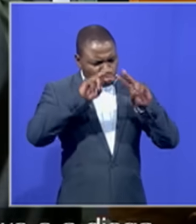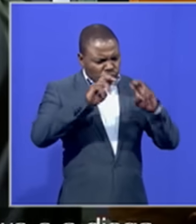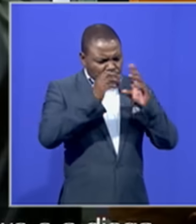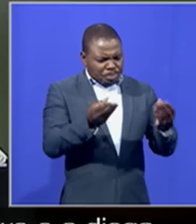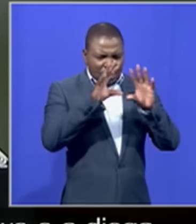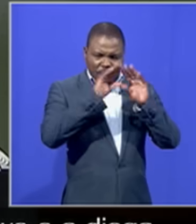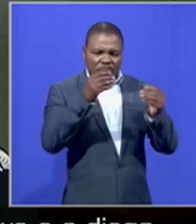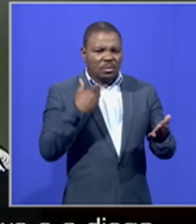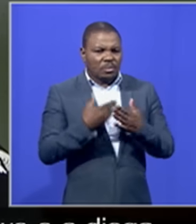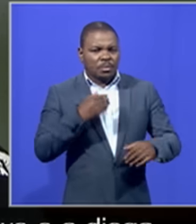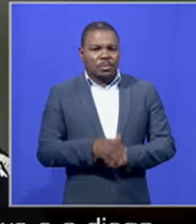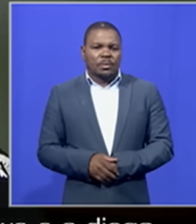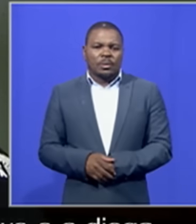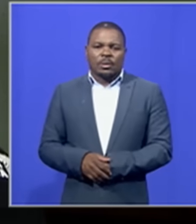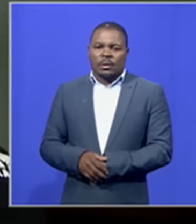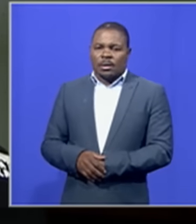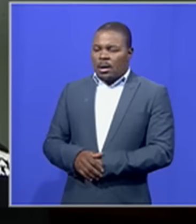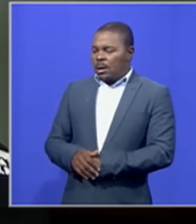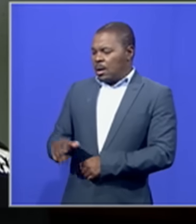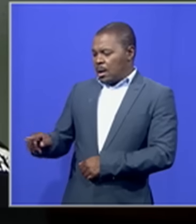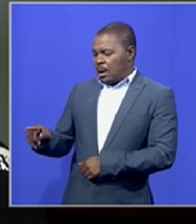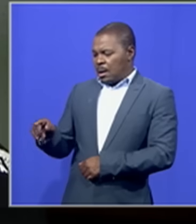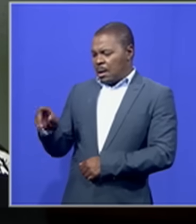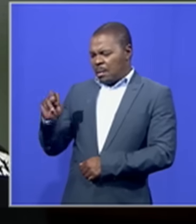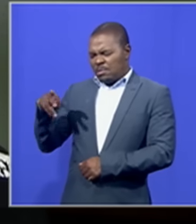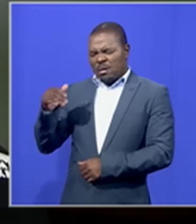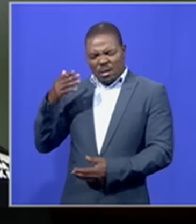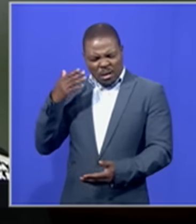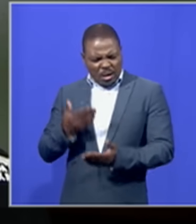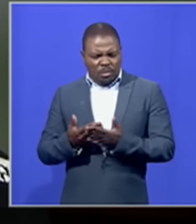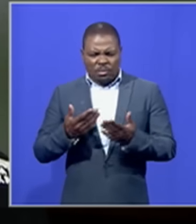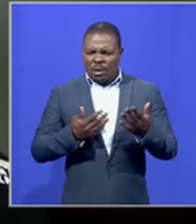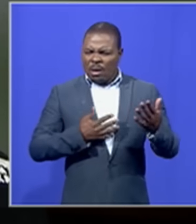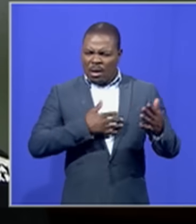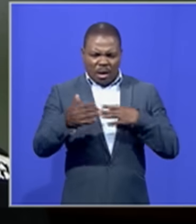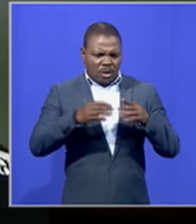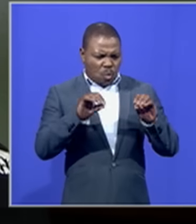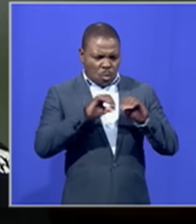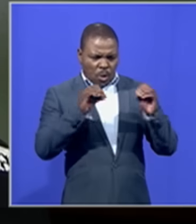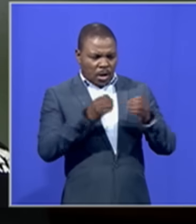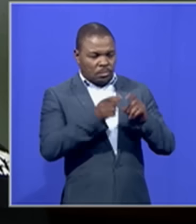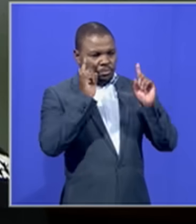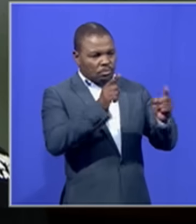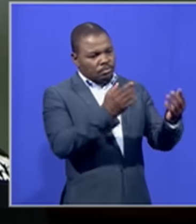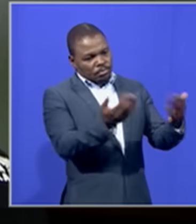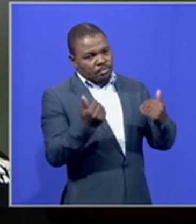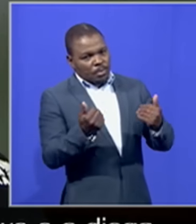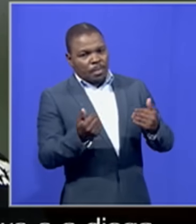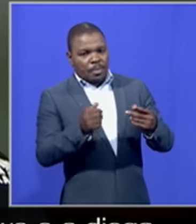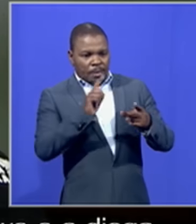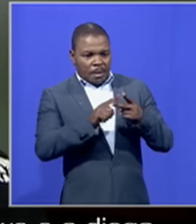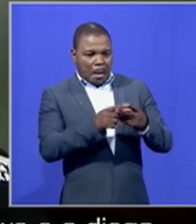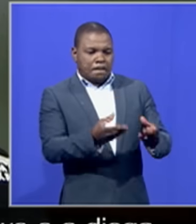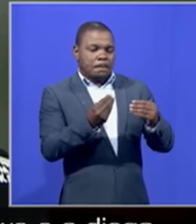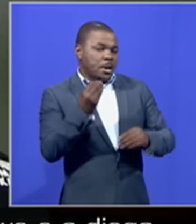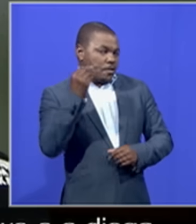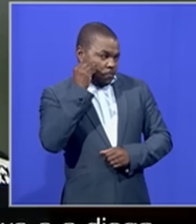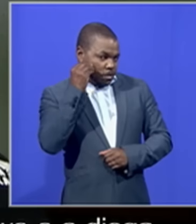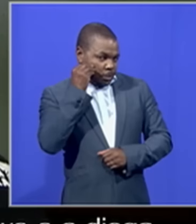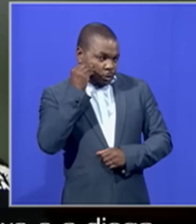dinyakišišo. The state would subpoena any organization to get